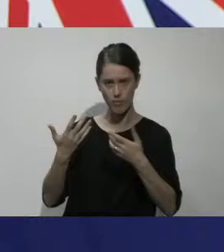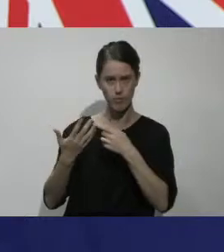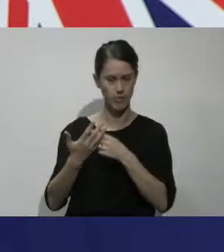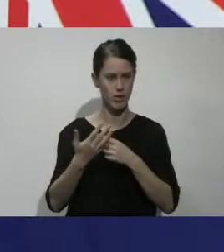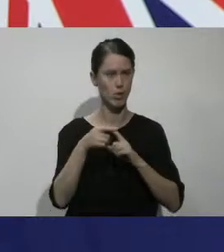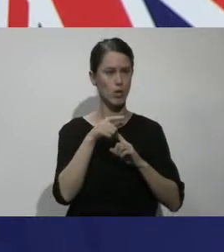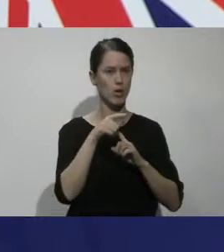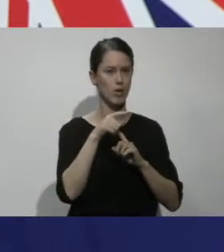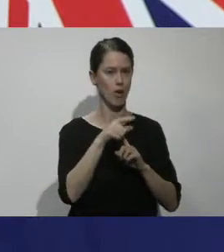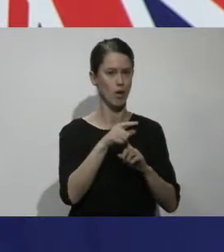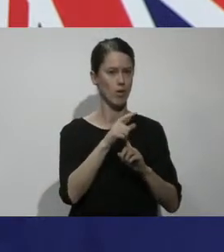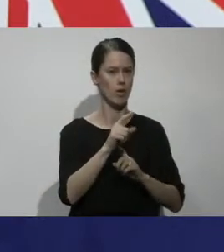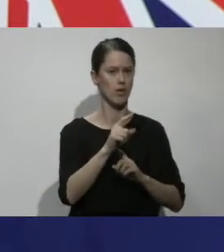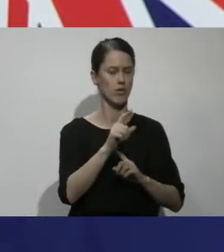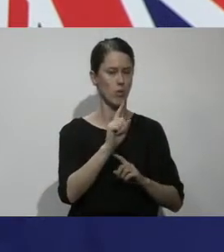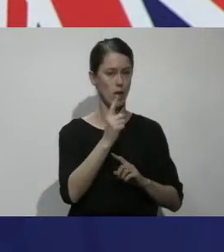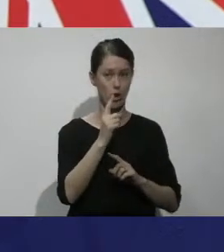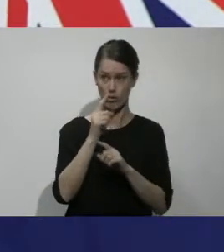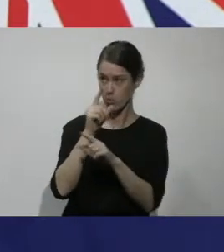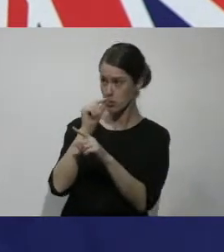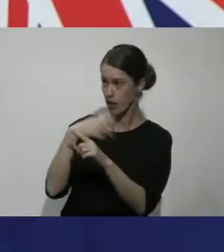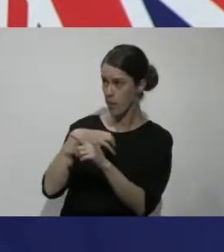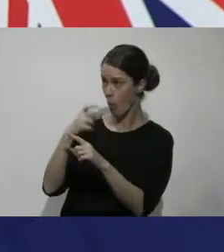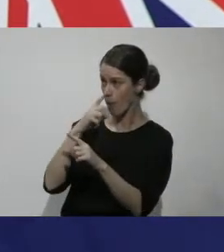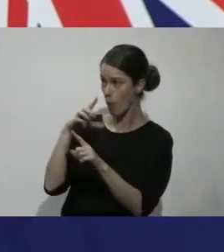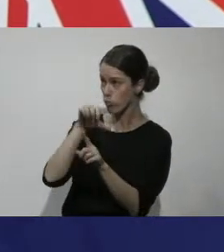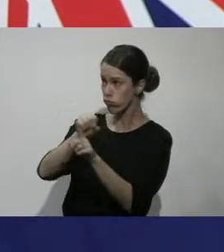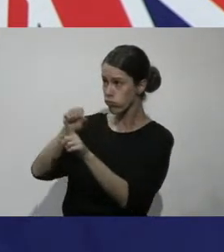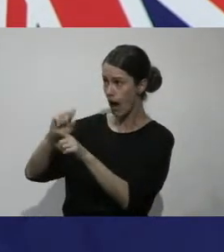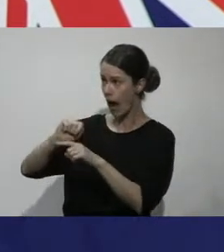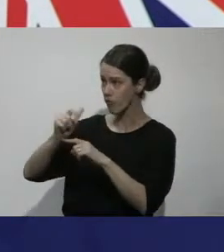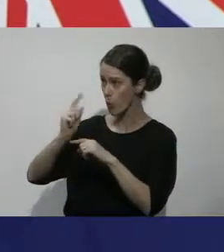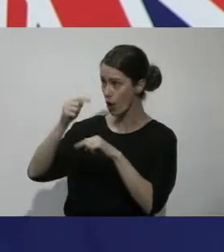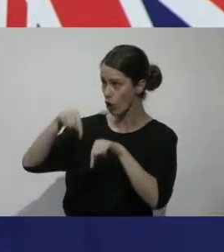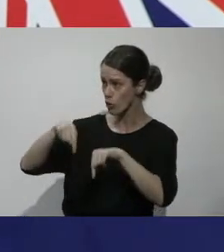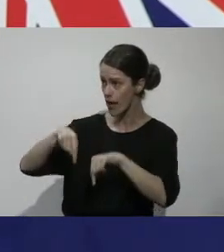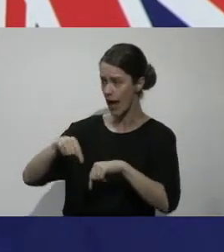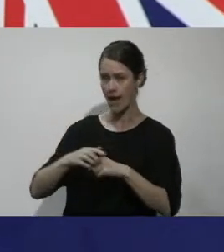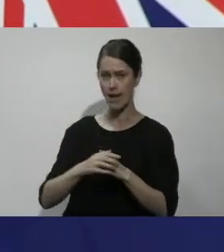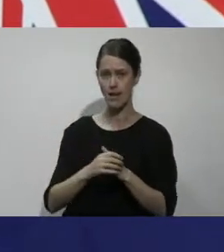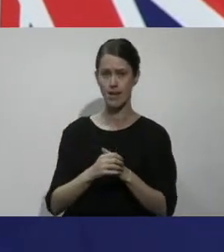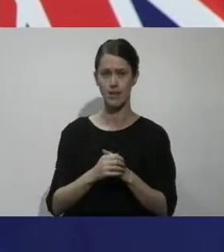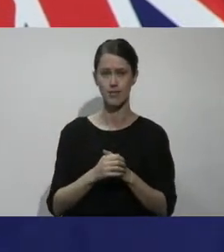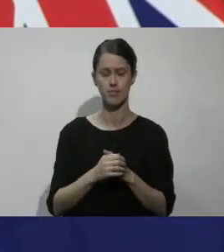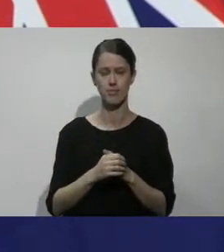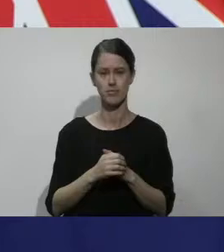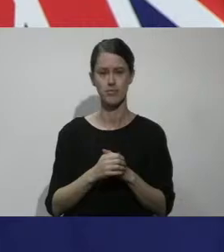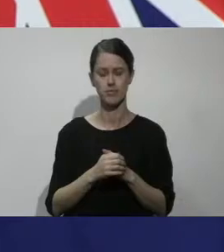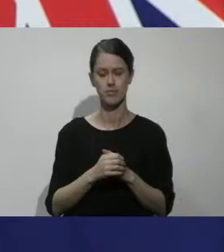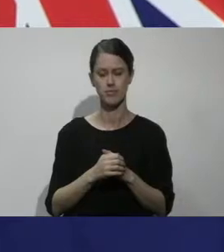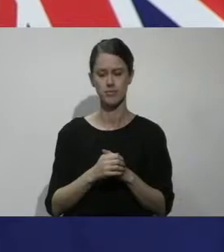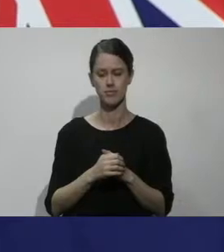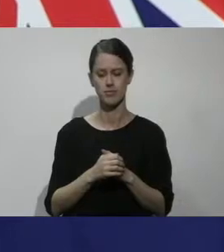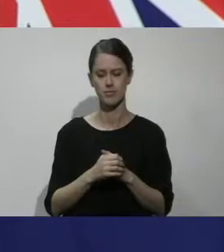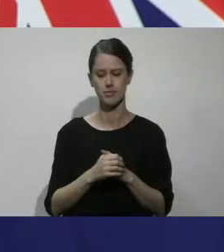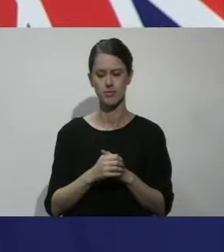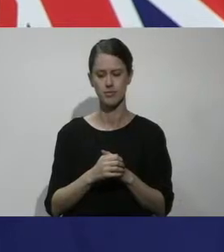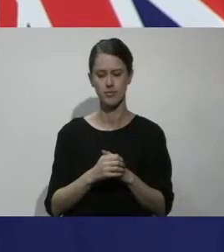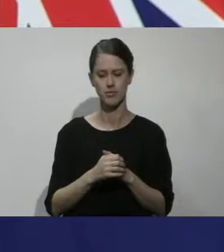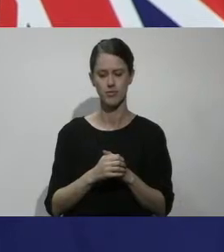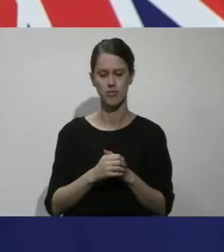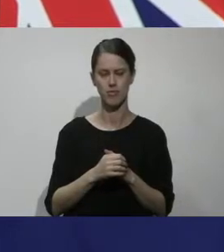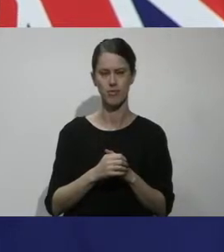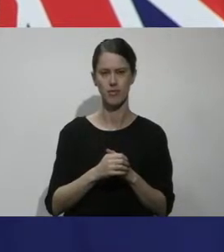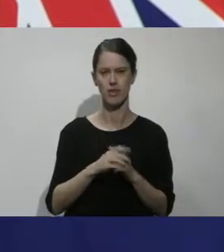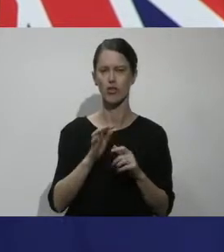1 p.m. Sticking to the 1 p.m. further positive? I would say that there's, again, the pattern that we're describing here has not changed.